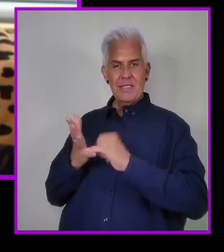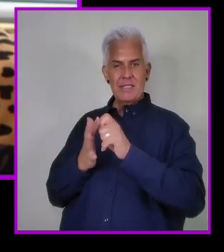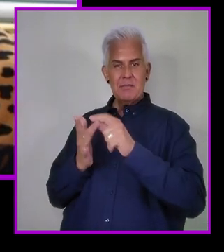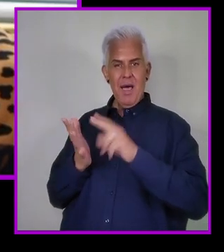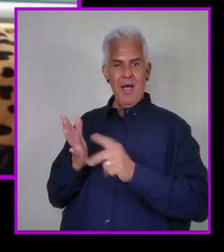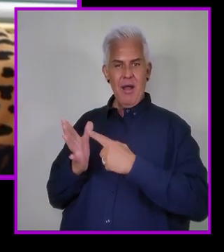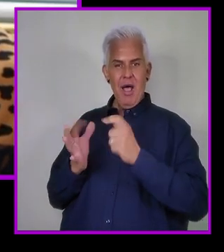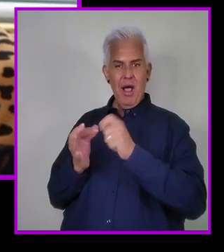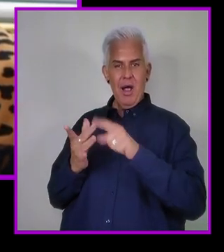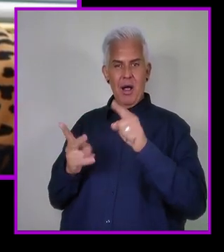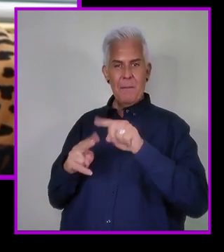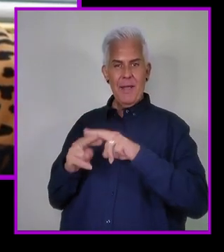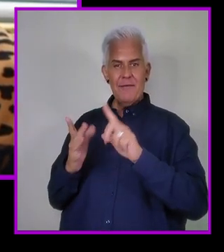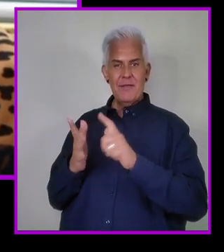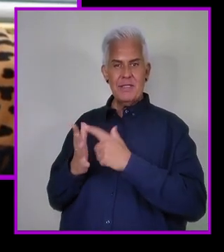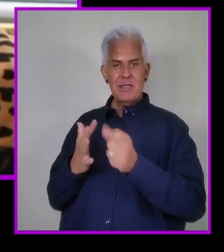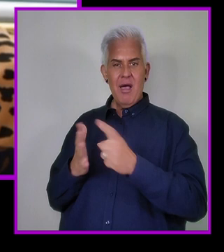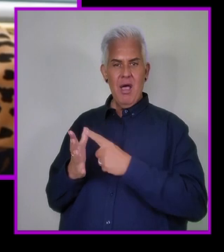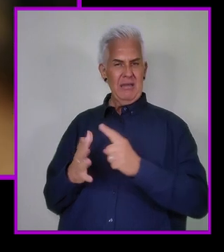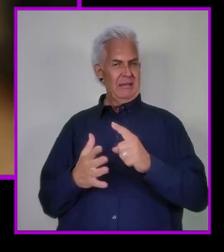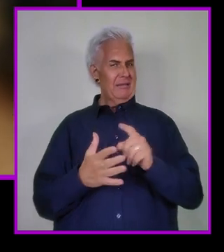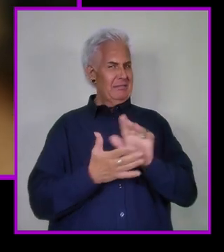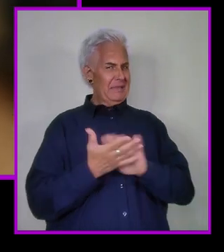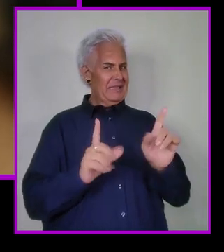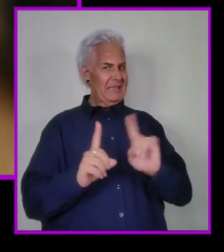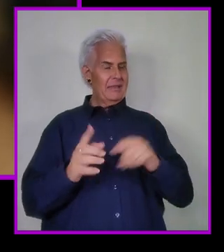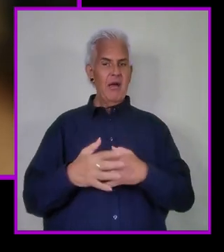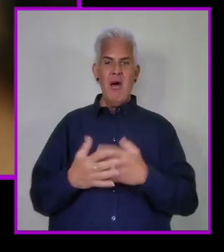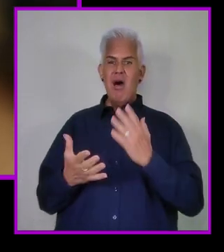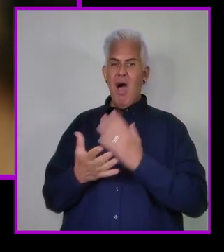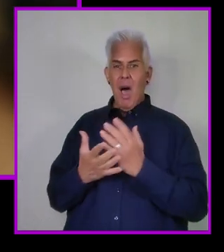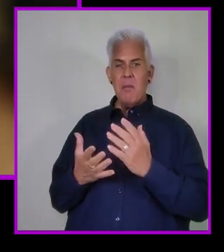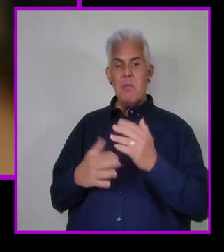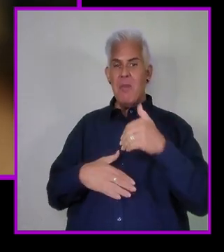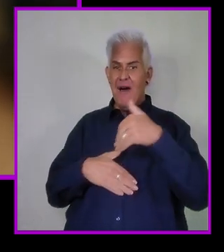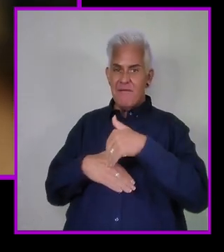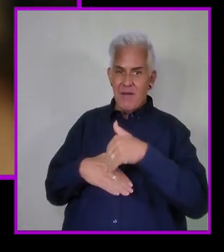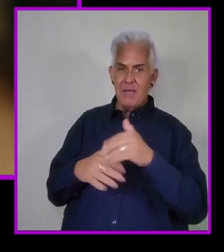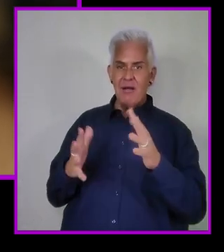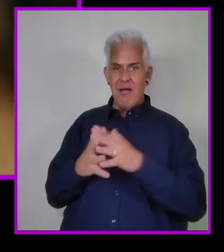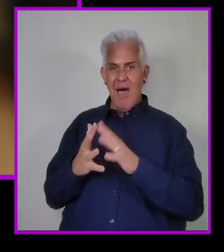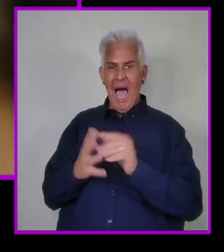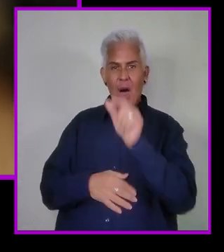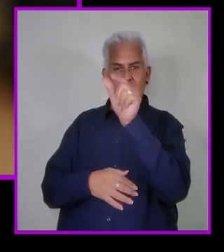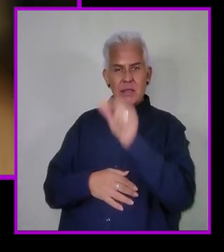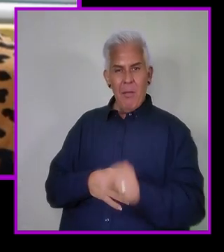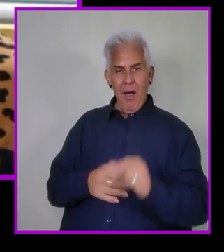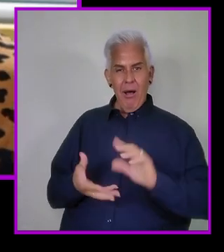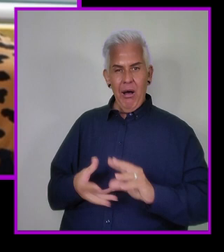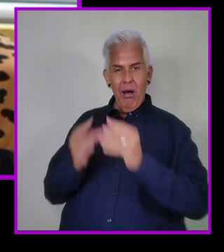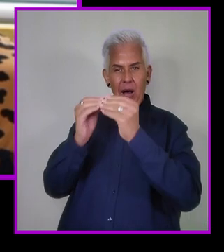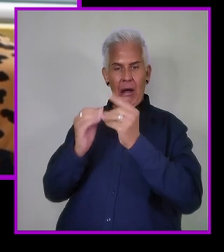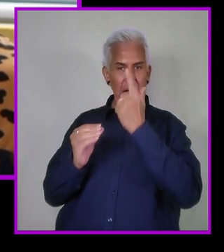bifida. But what does that mean? Well, it's a condition that affects how the spine is formed.